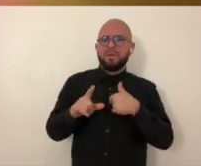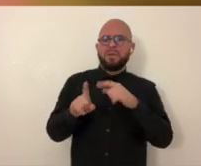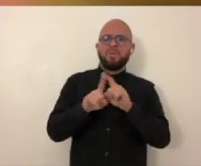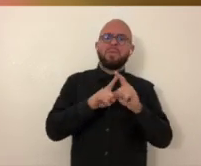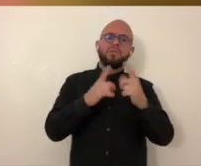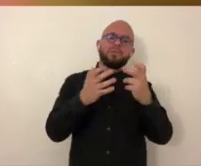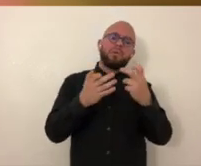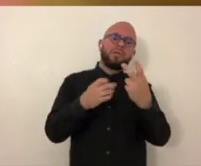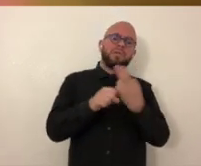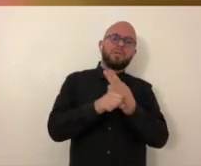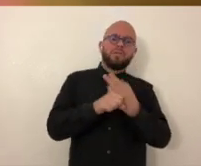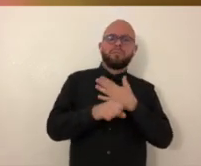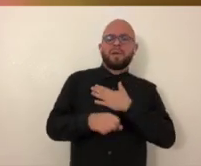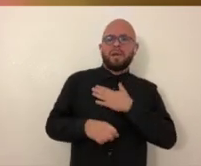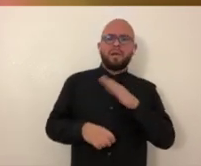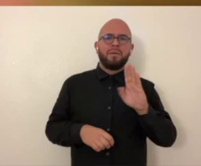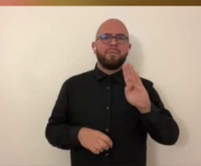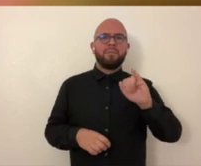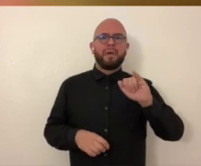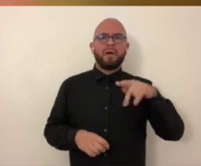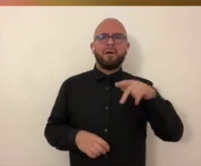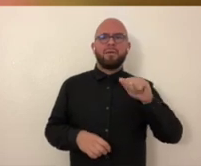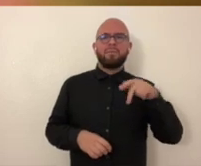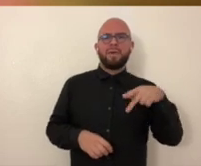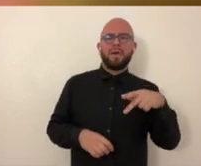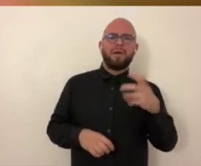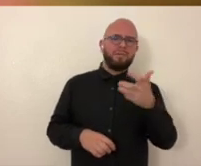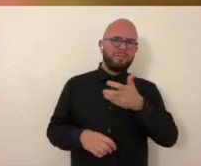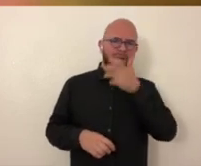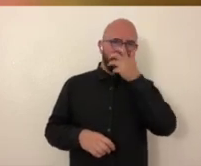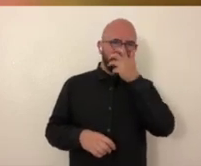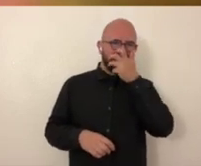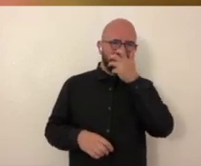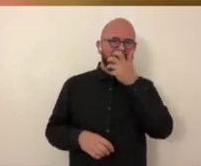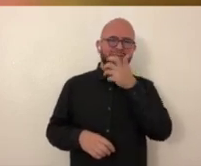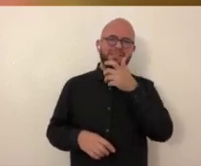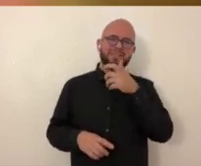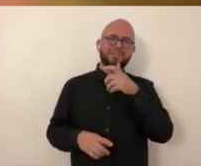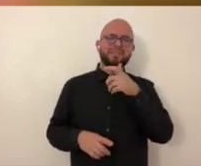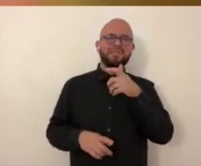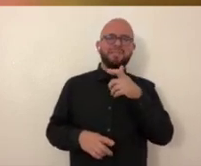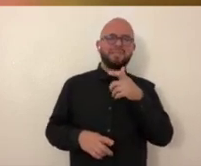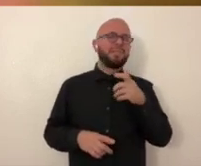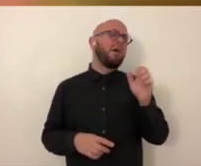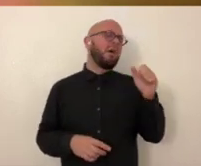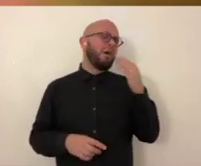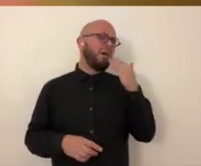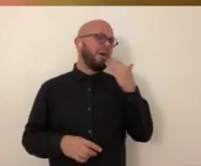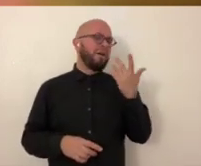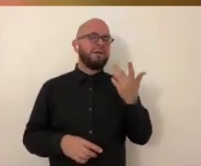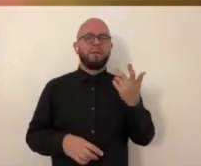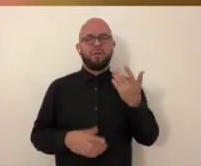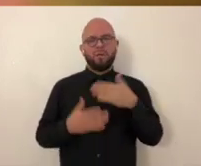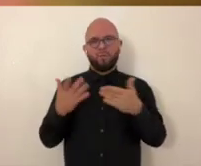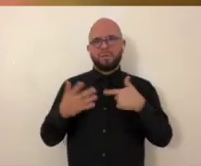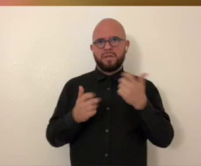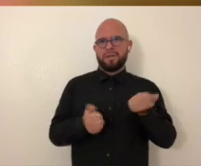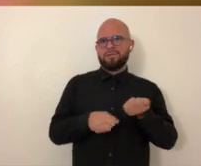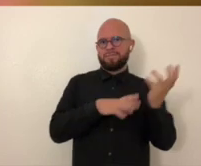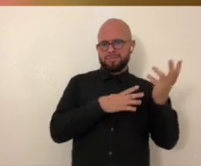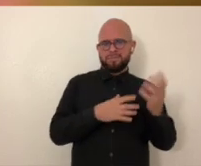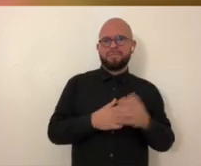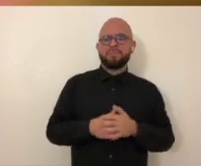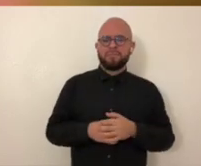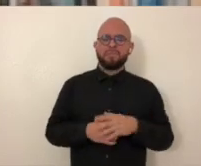collaging on them. I haven't had any finished pieces with that, but I'm also looking into using my BiPAP masks, the ones